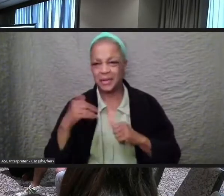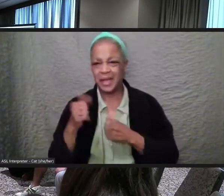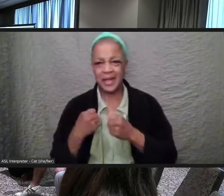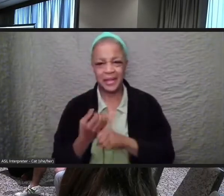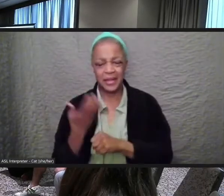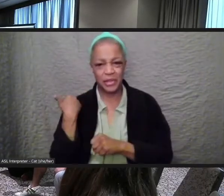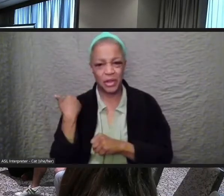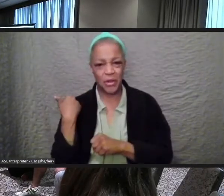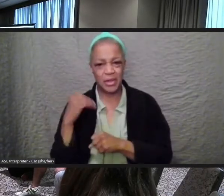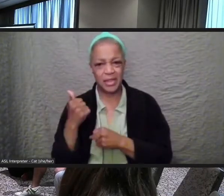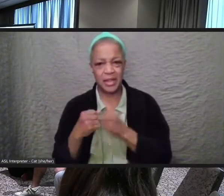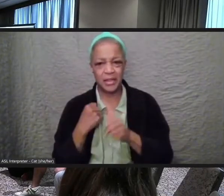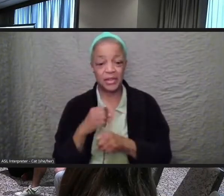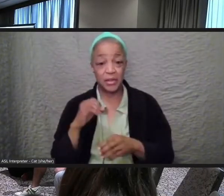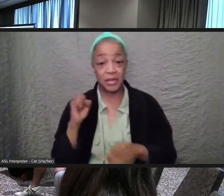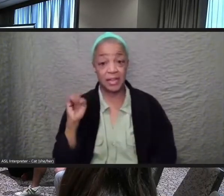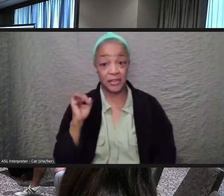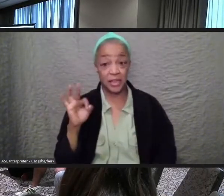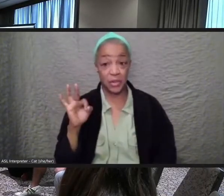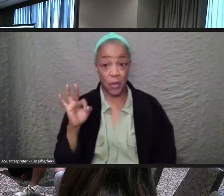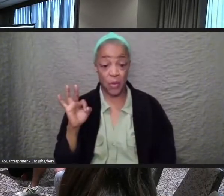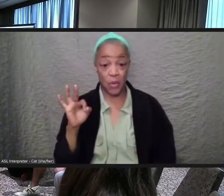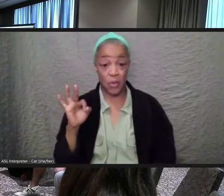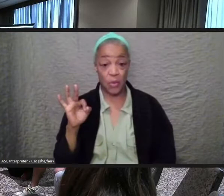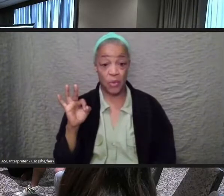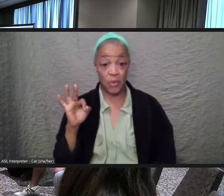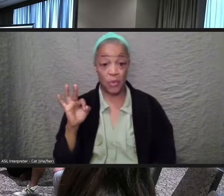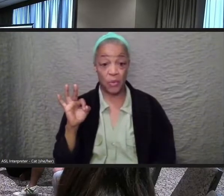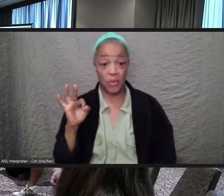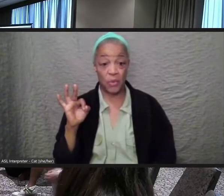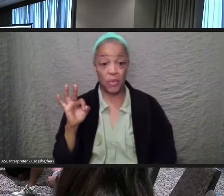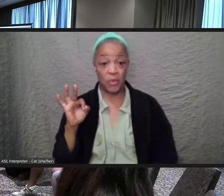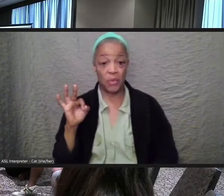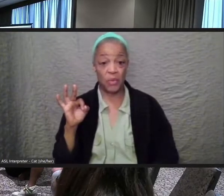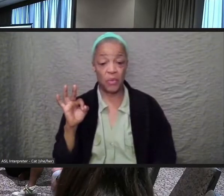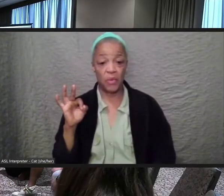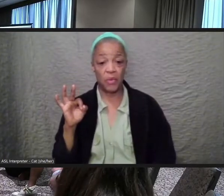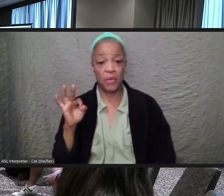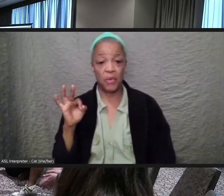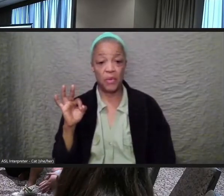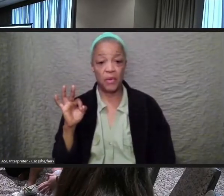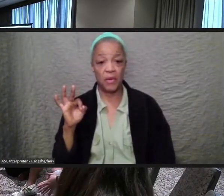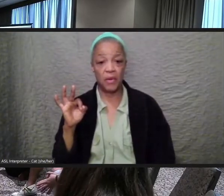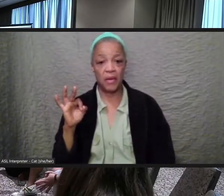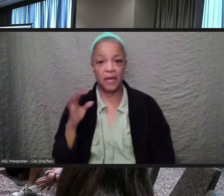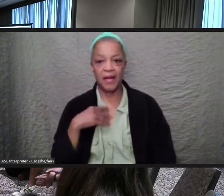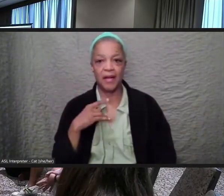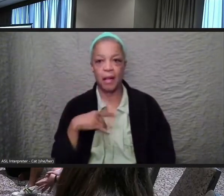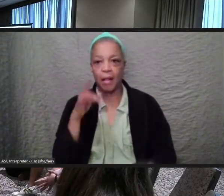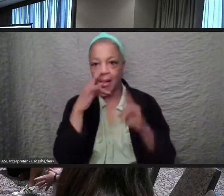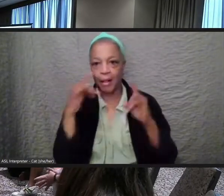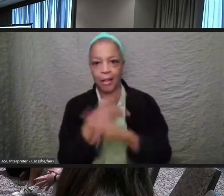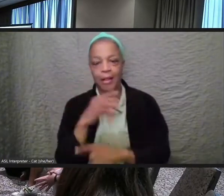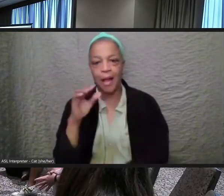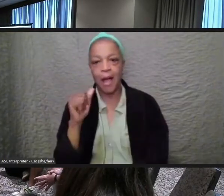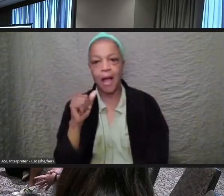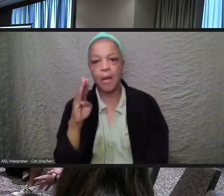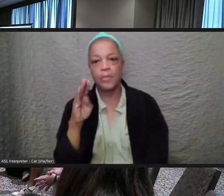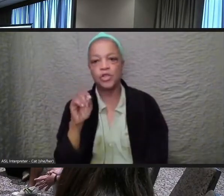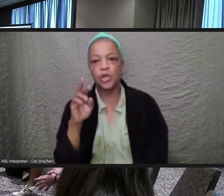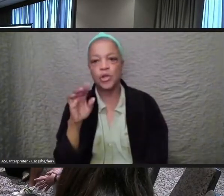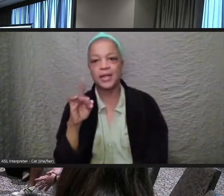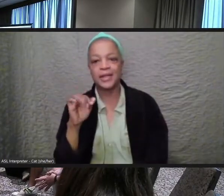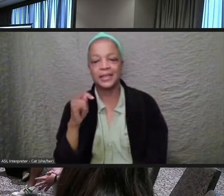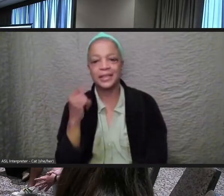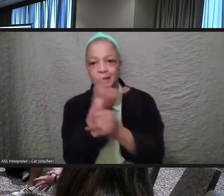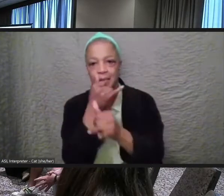years ago, maybe more, in San Francisco. And it was a really absurdist play